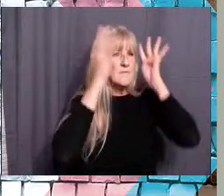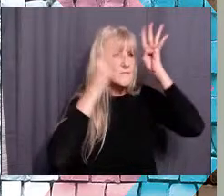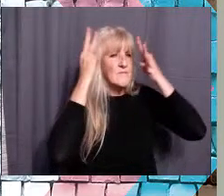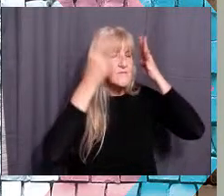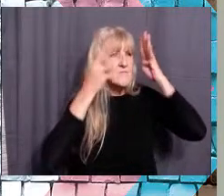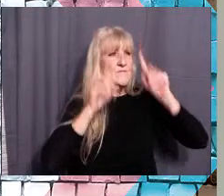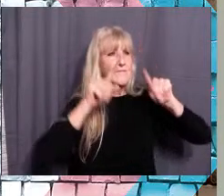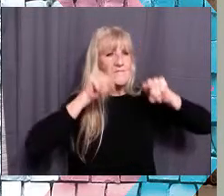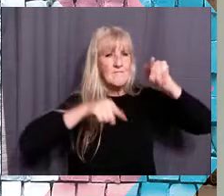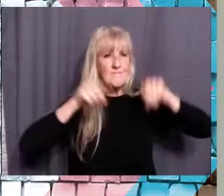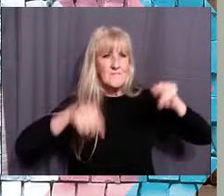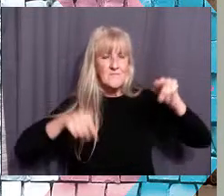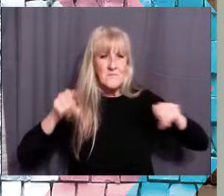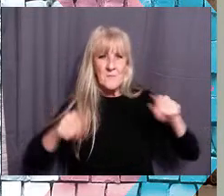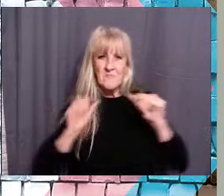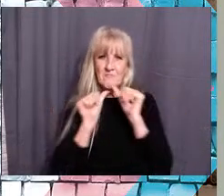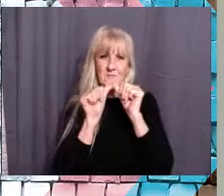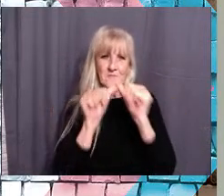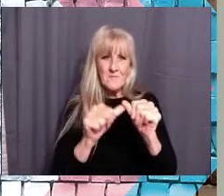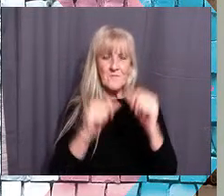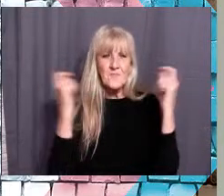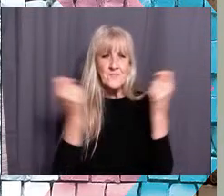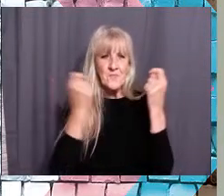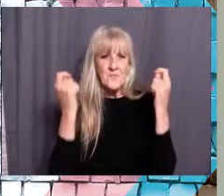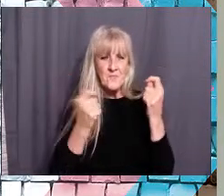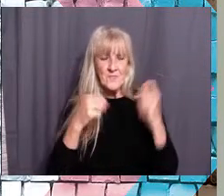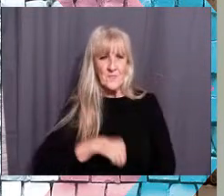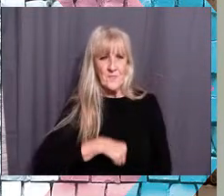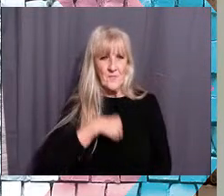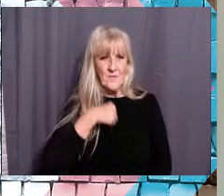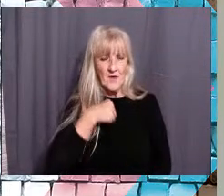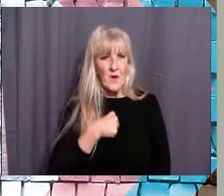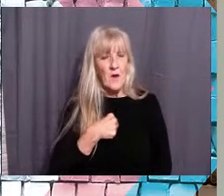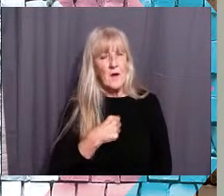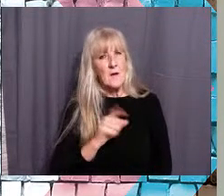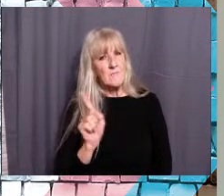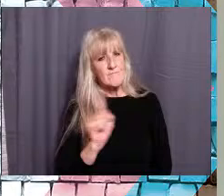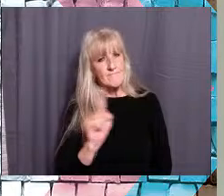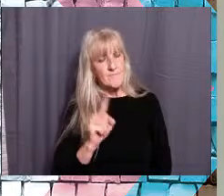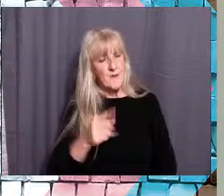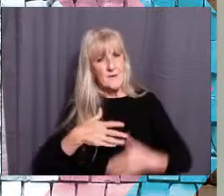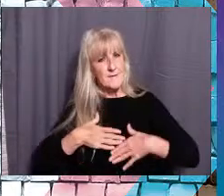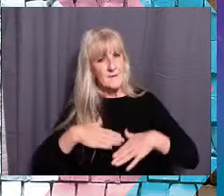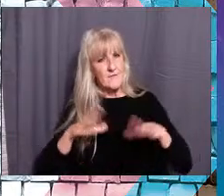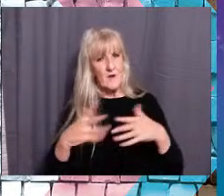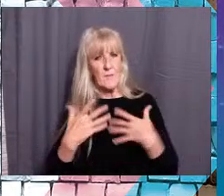we could still celebrate Pride without sacrificing health and safety.